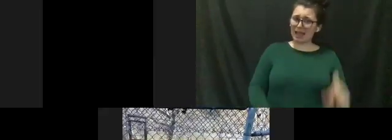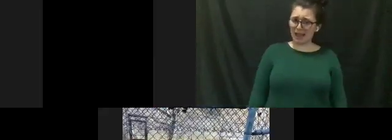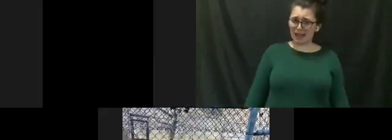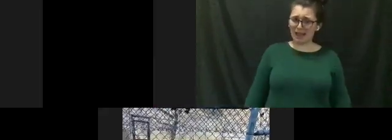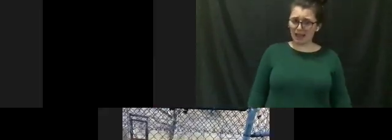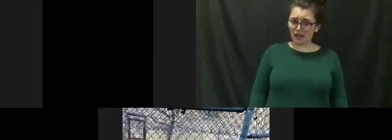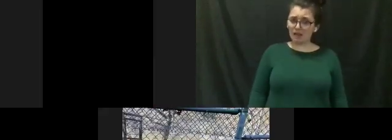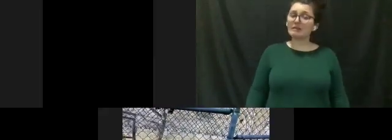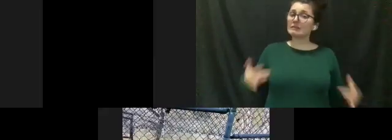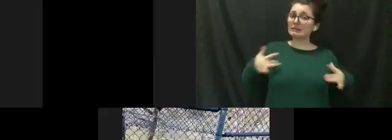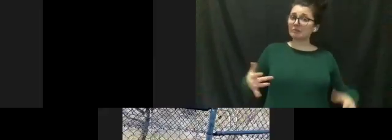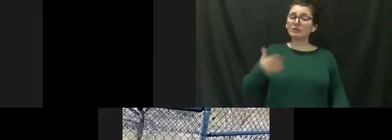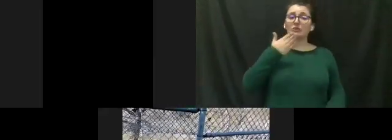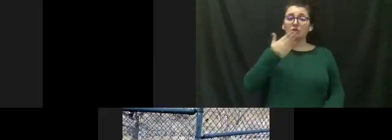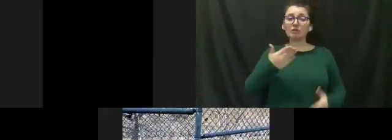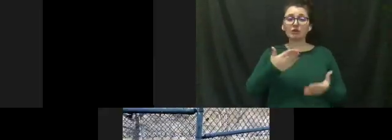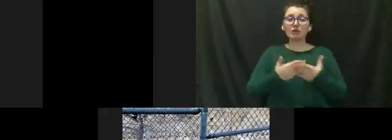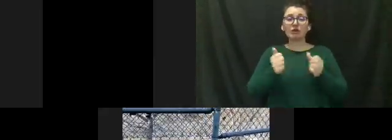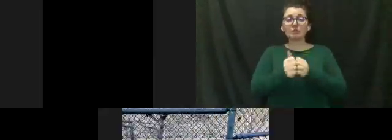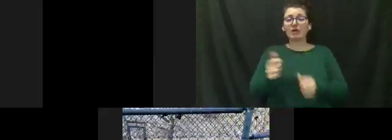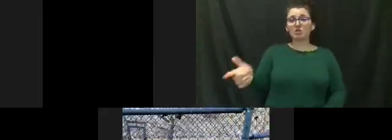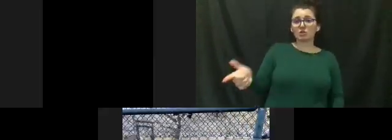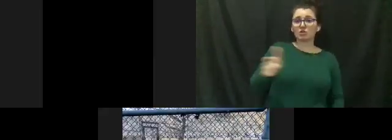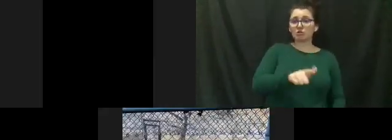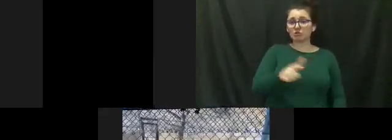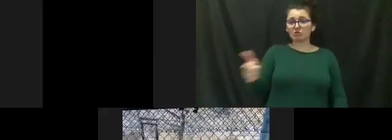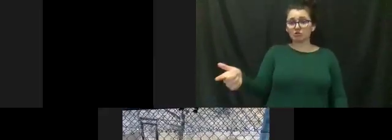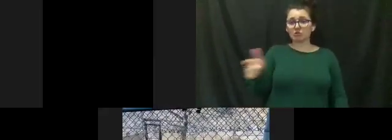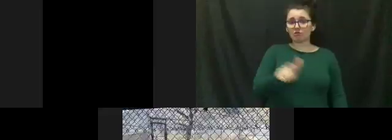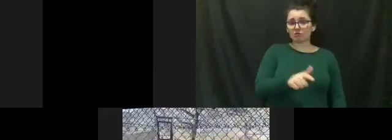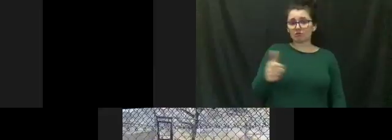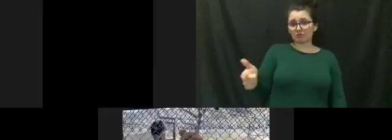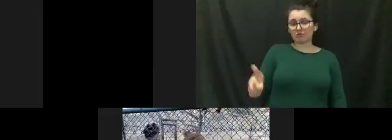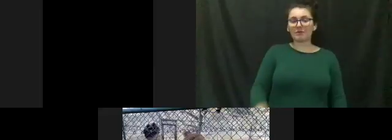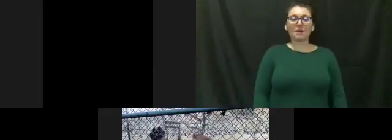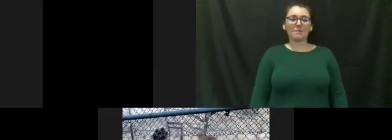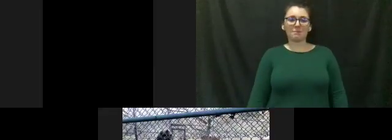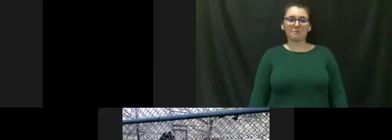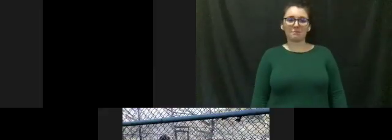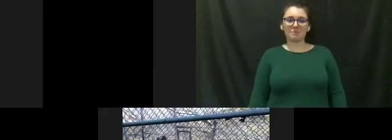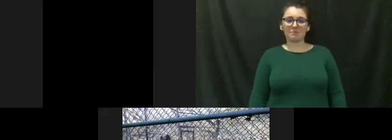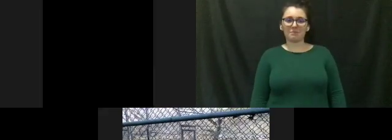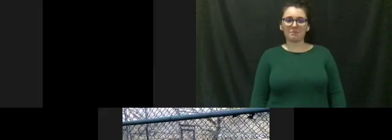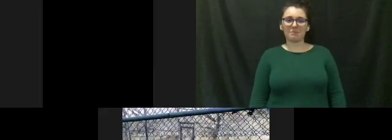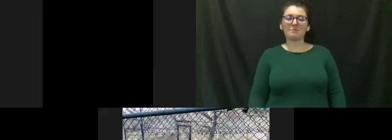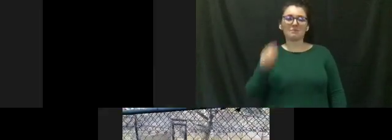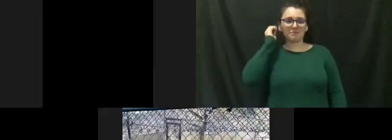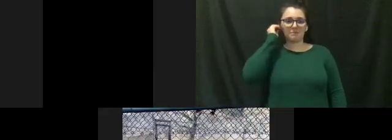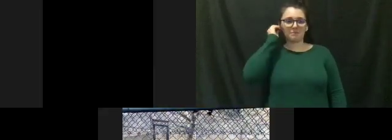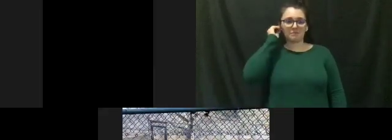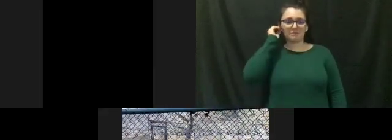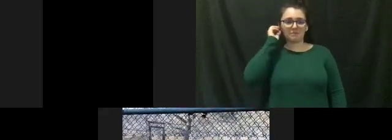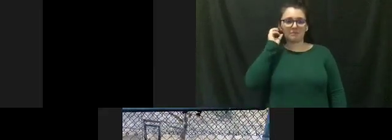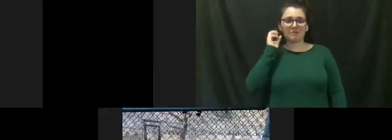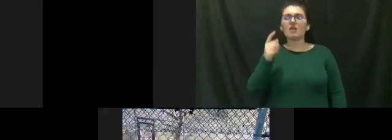pretty good at taking turns. You saw that Serafina's like, well, maybe I can sneak some of my prize snacks, but they're pretty good at telling each other, like, wait